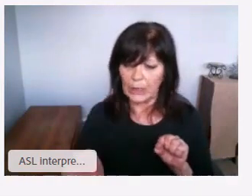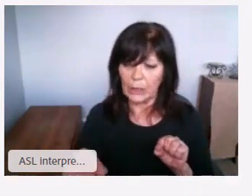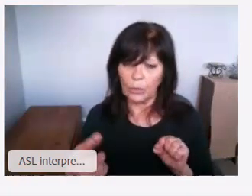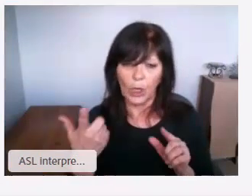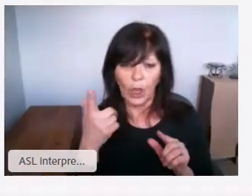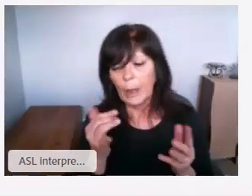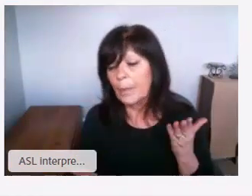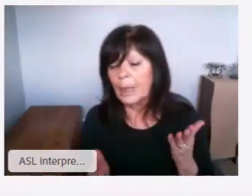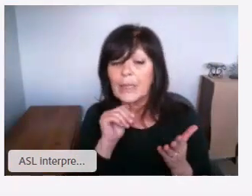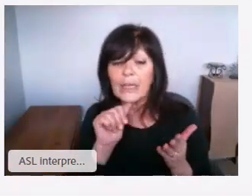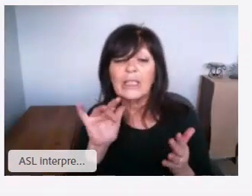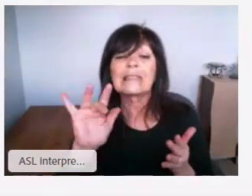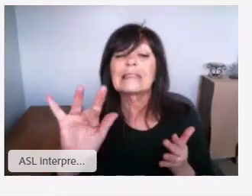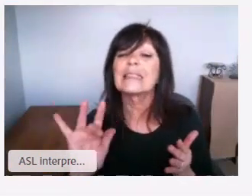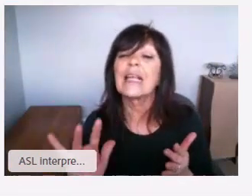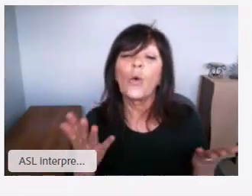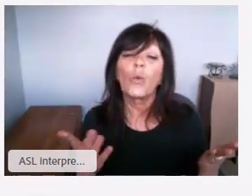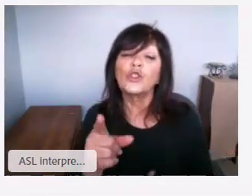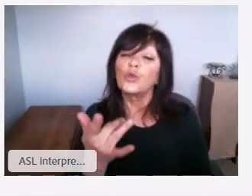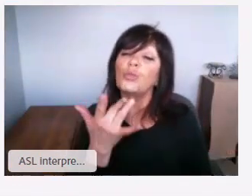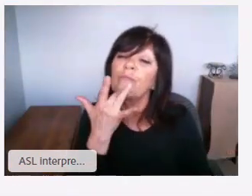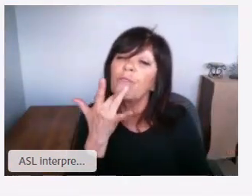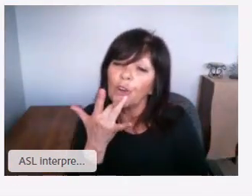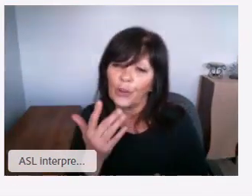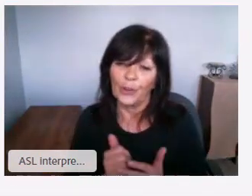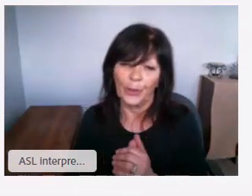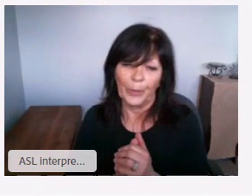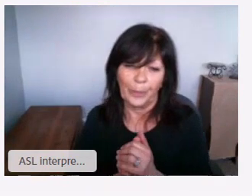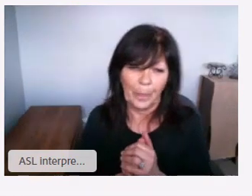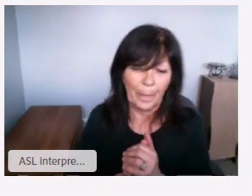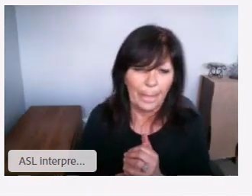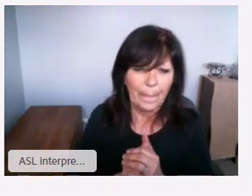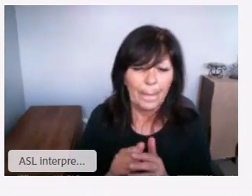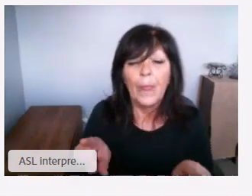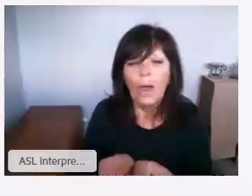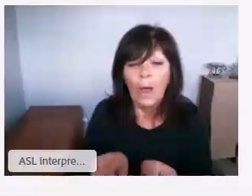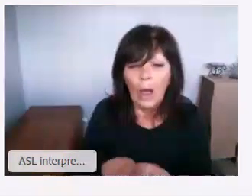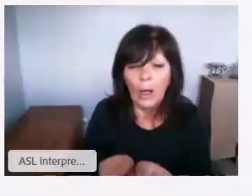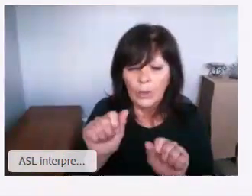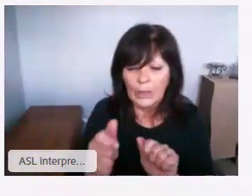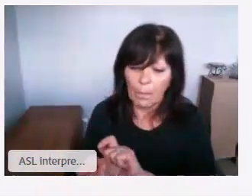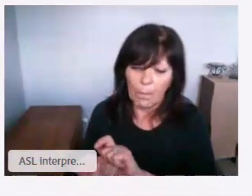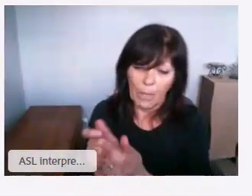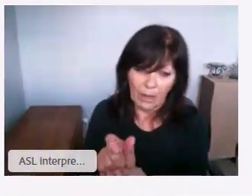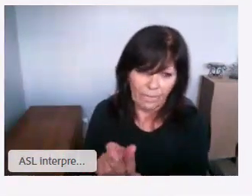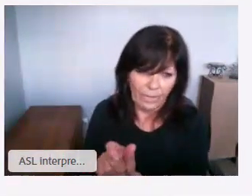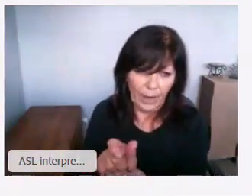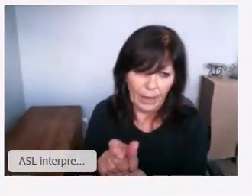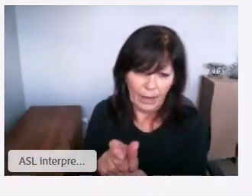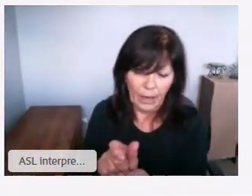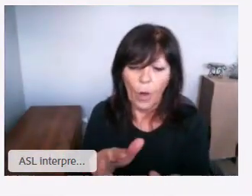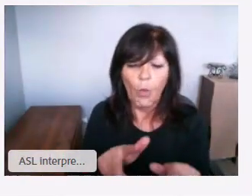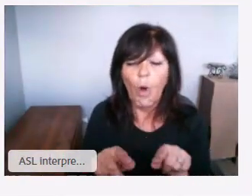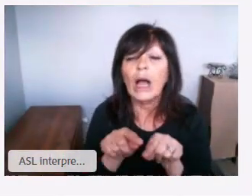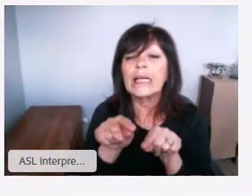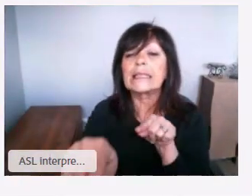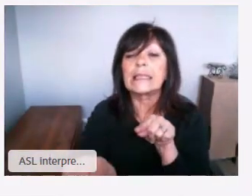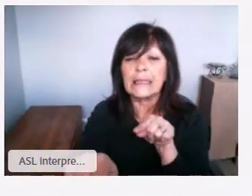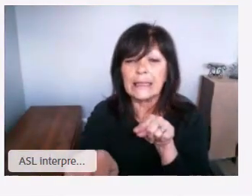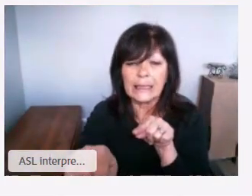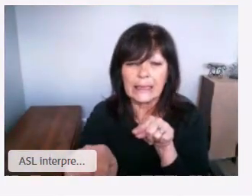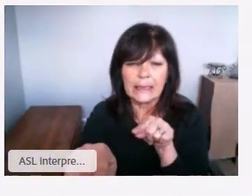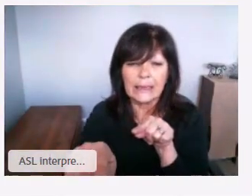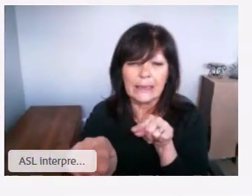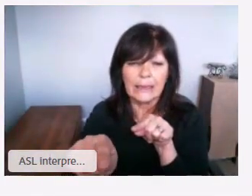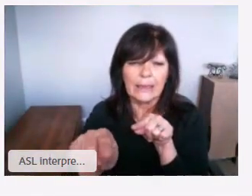and you can select those preferred preferences in there. You can also modify walking distance, service animal,